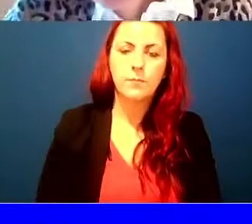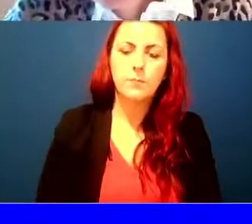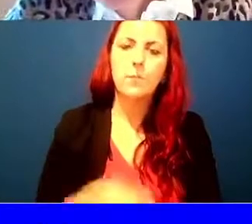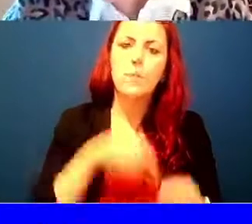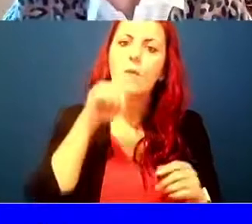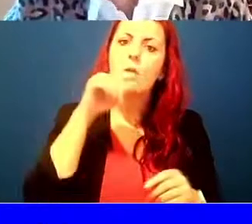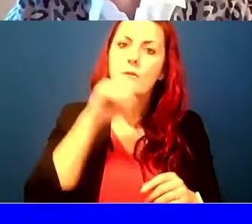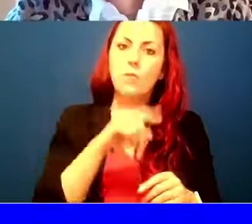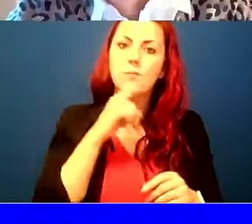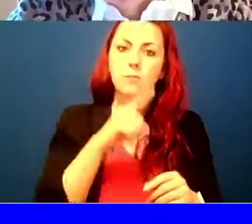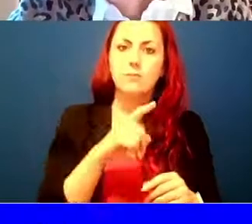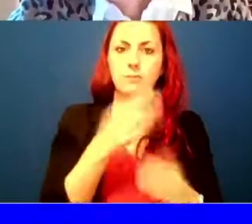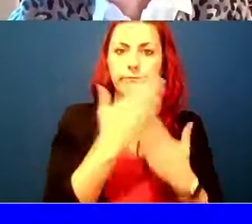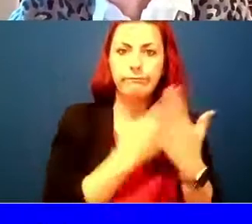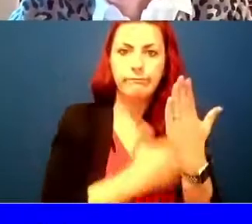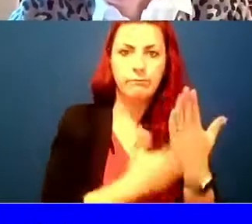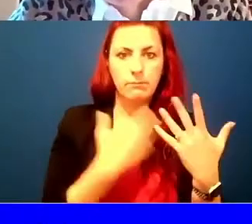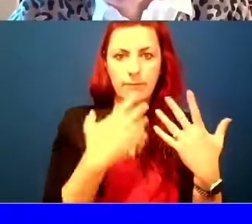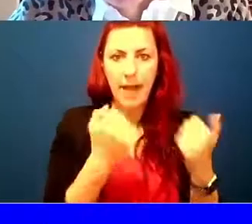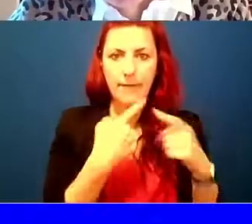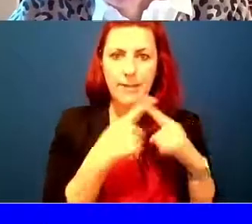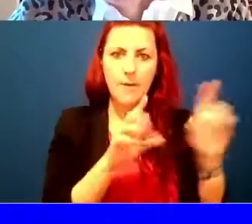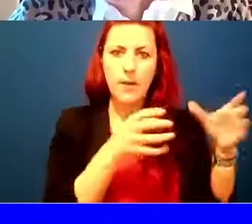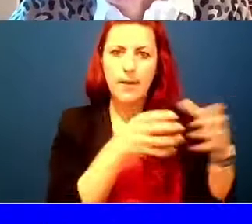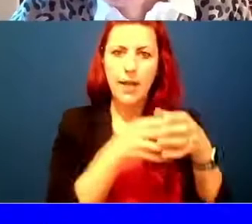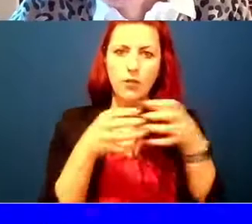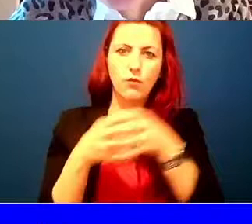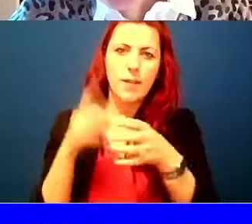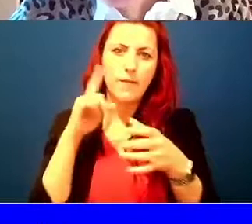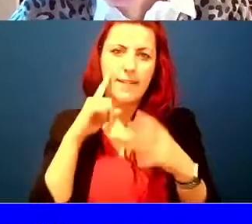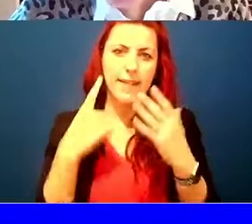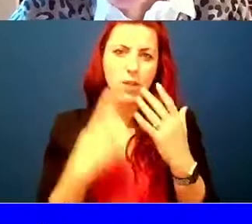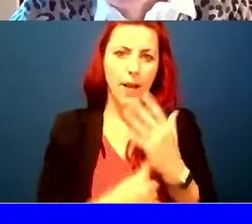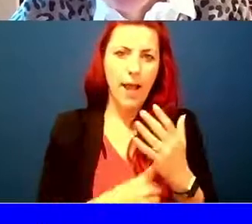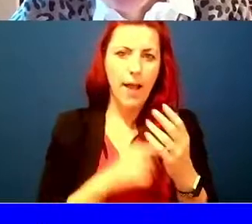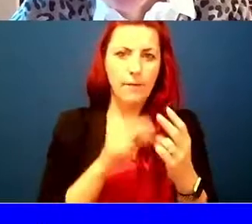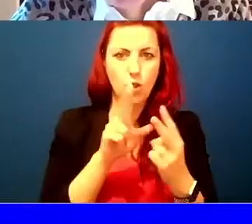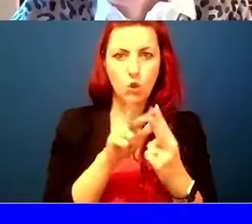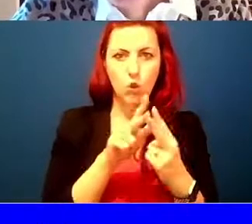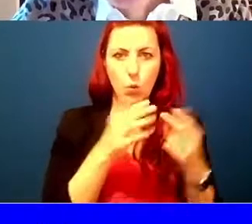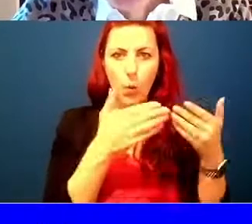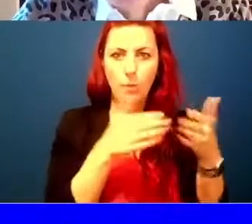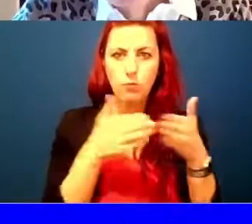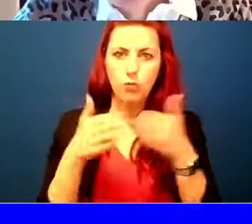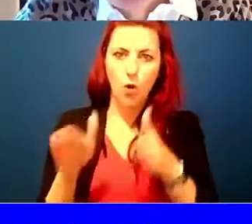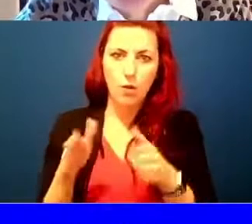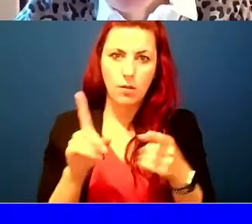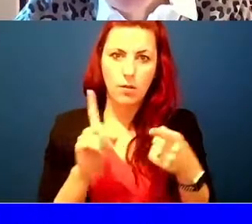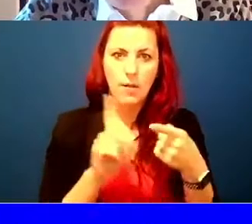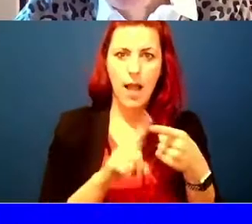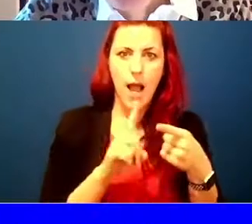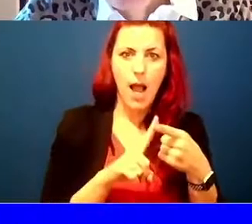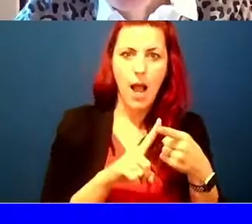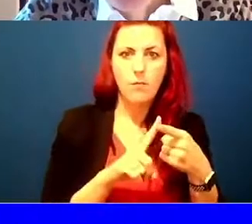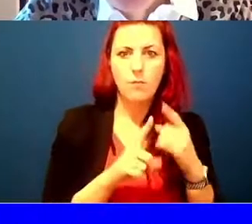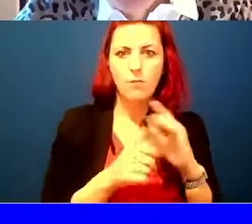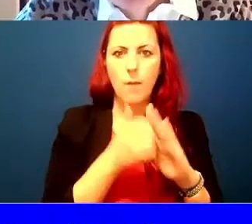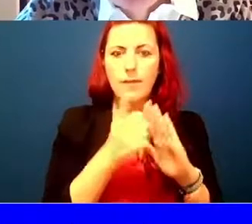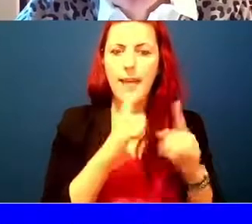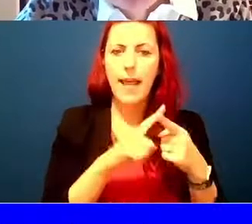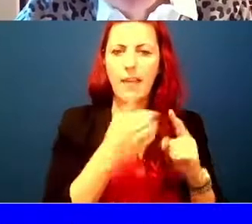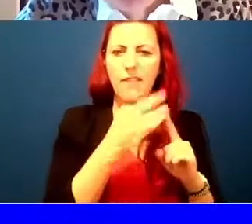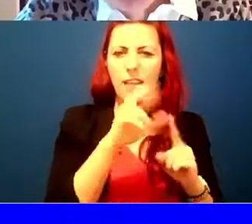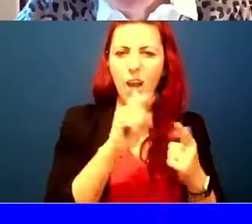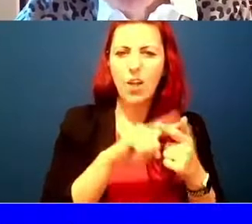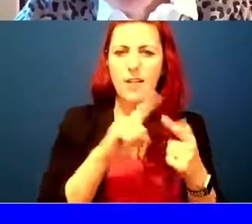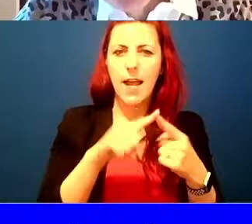Yeah, the Act breaks down categories of decision into two broad divisions. So we have property and affairs and personal welfare. I